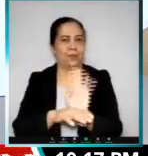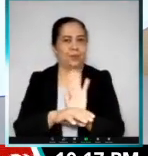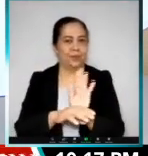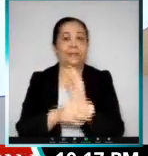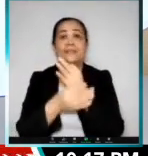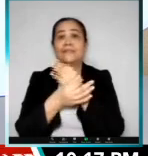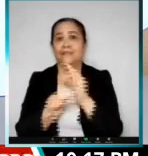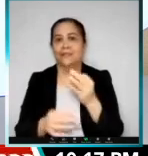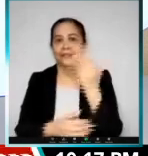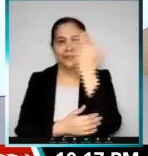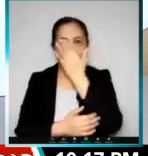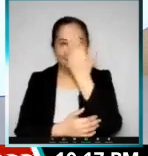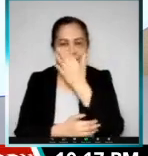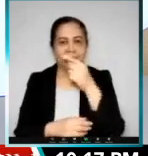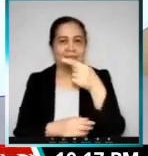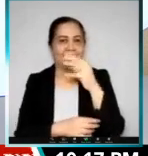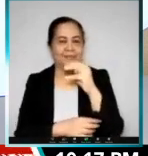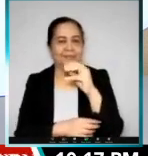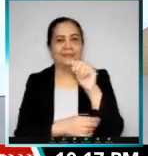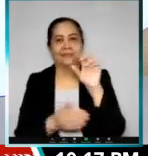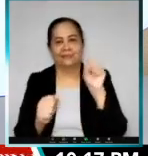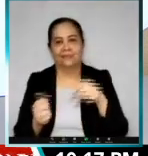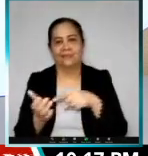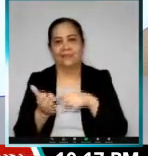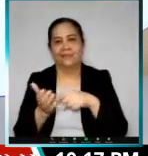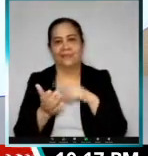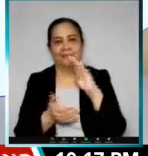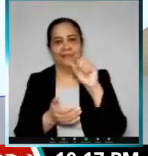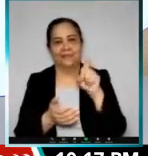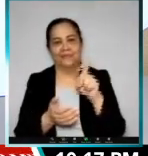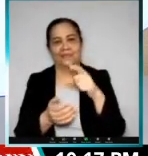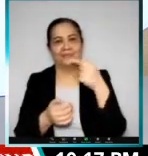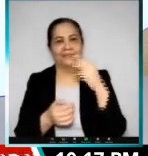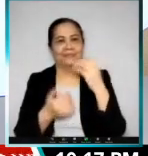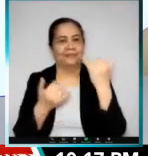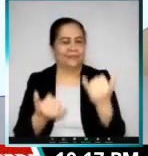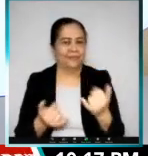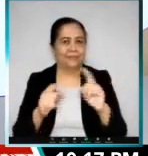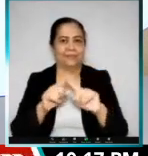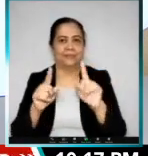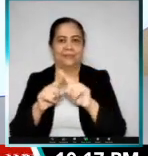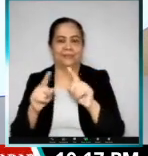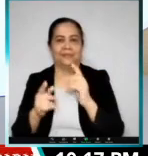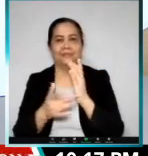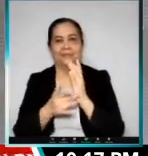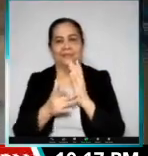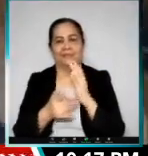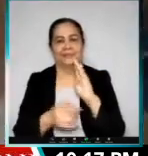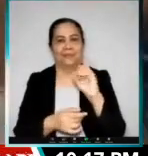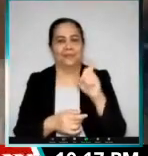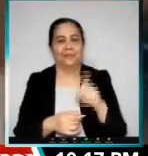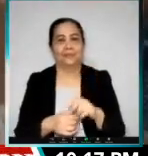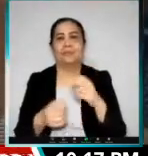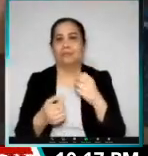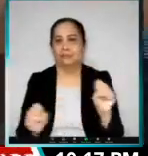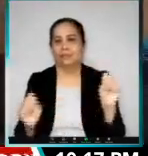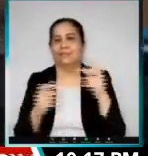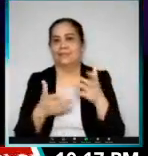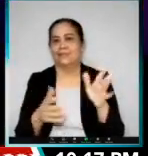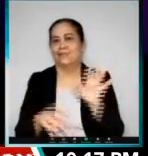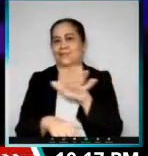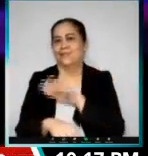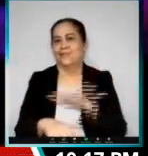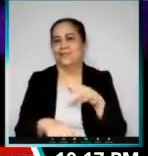yan sa GMA Affordabox, GMA Now at iba pang digital TV boxes. Sold na ang mga naghahanap ng drama